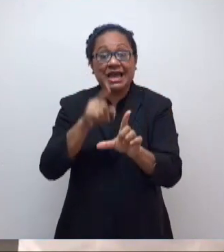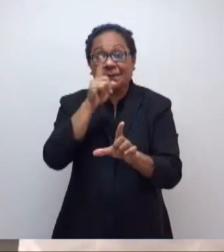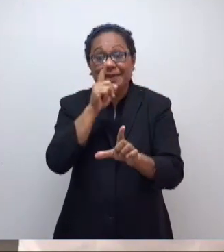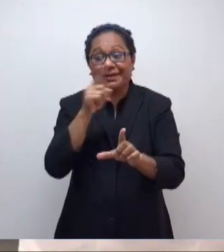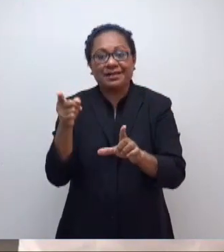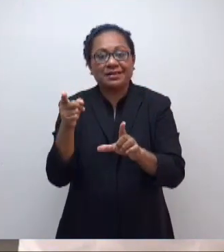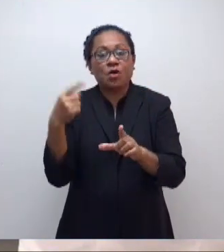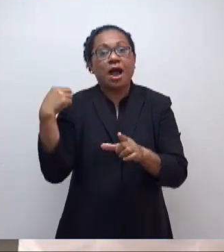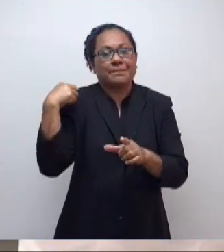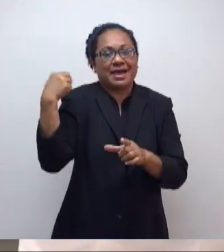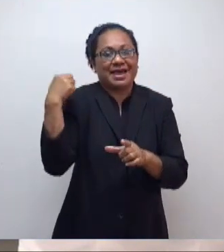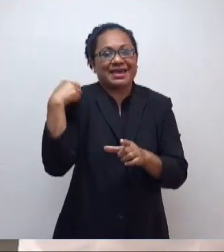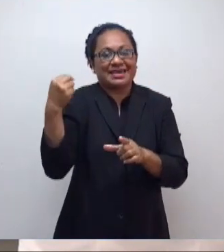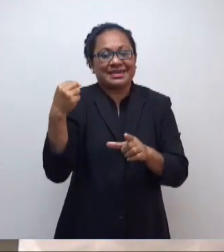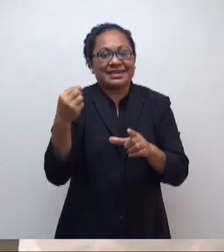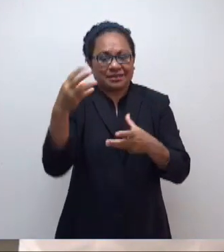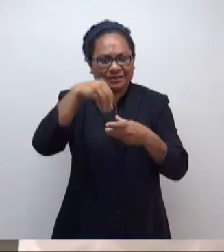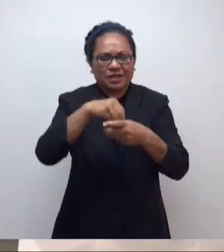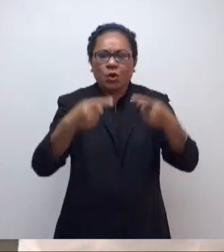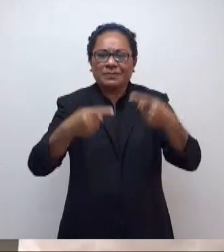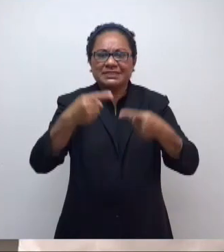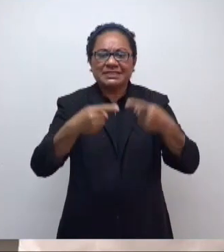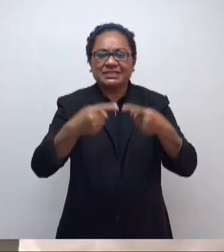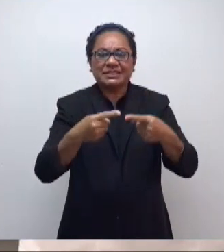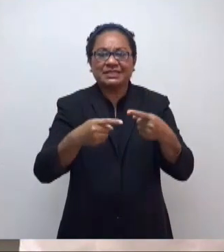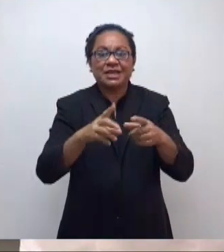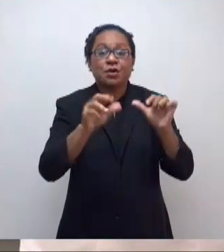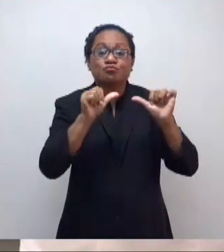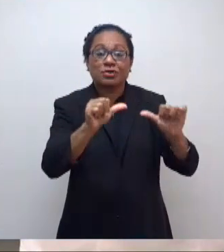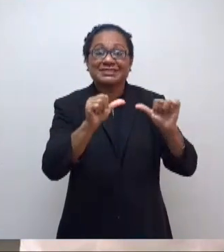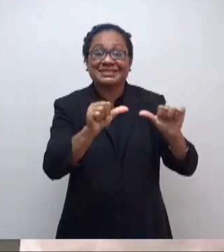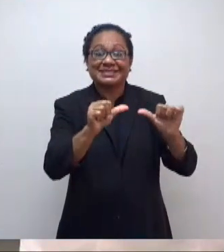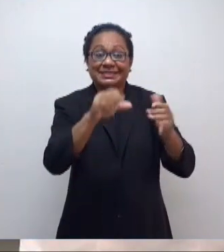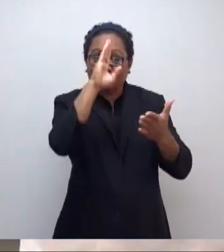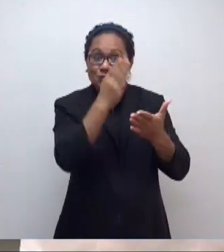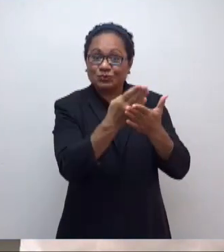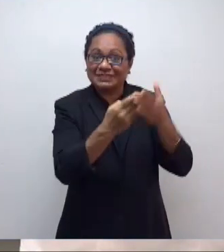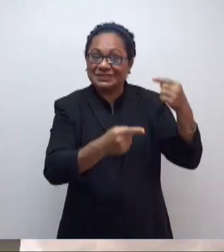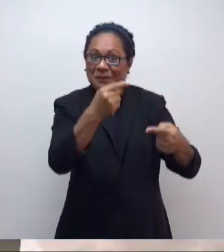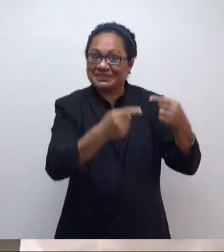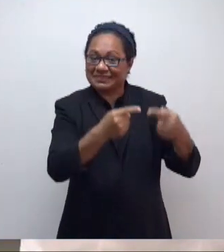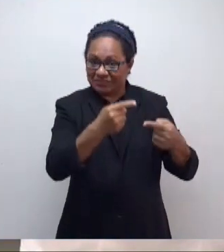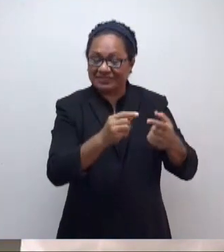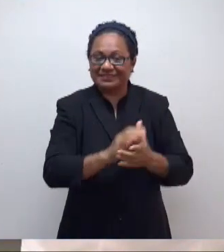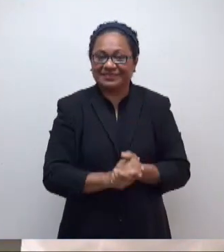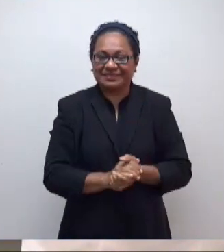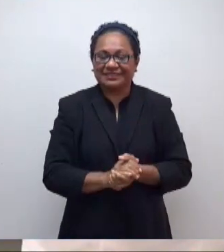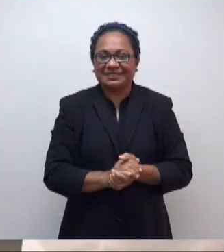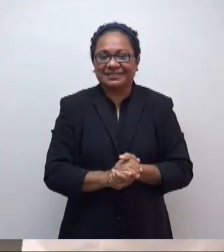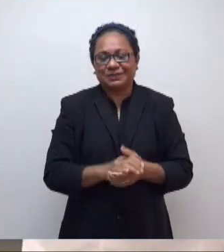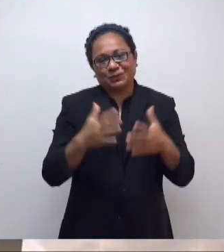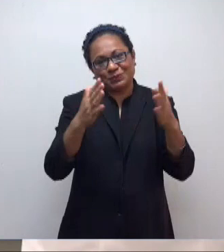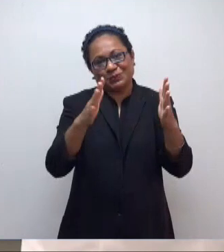Challenge and His Excellency the President for leading this year's student competition. It is a great thing to